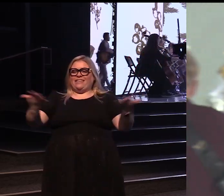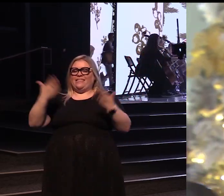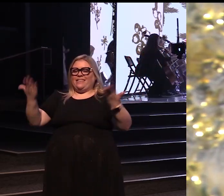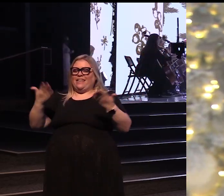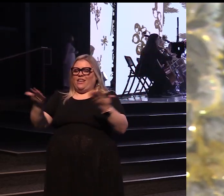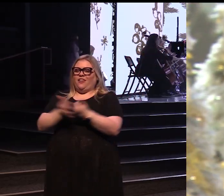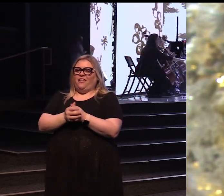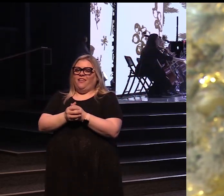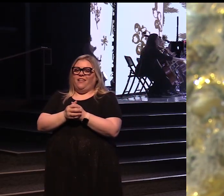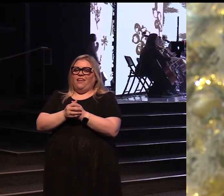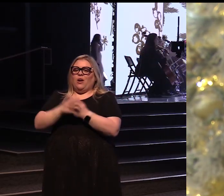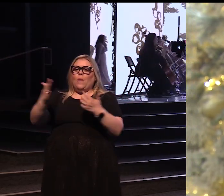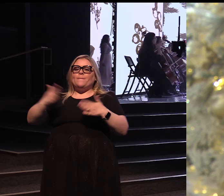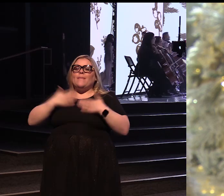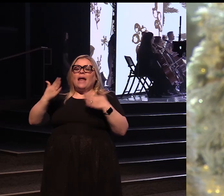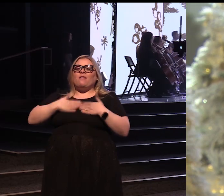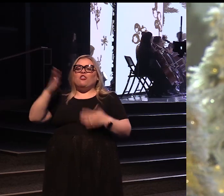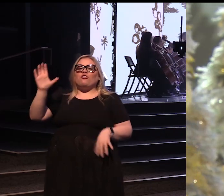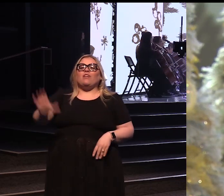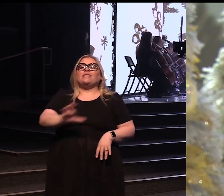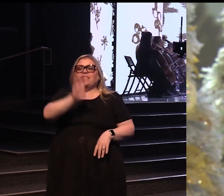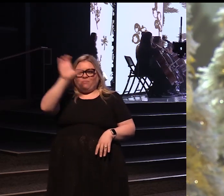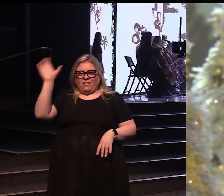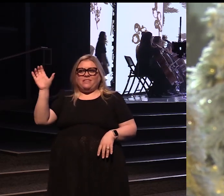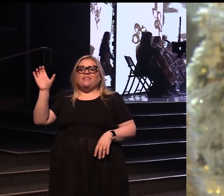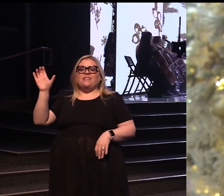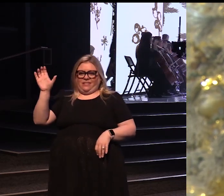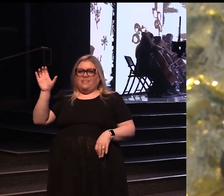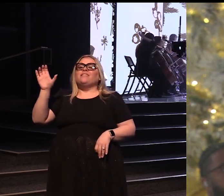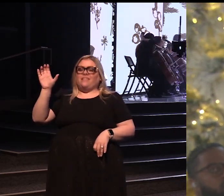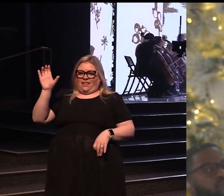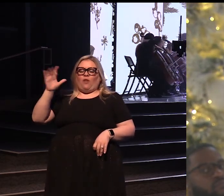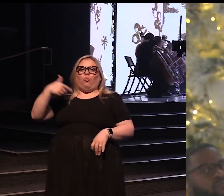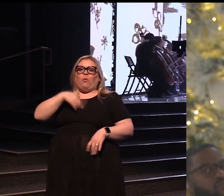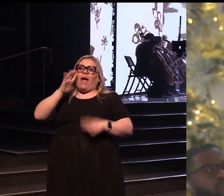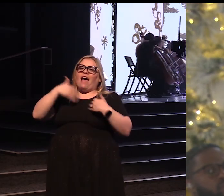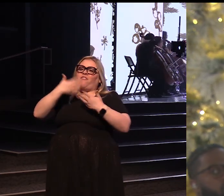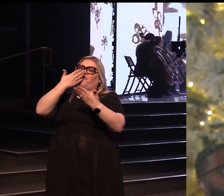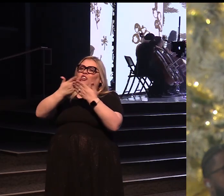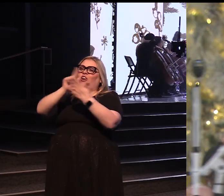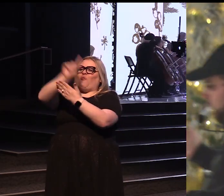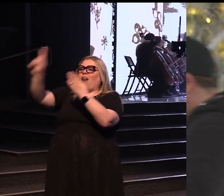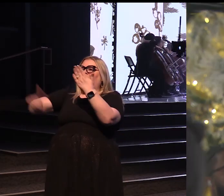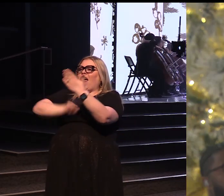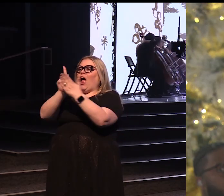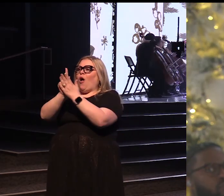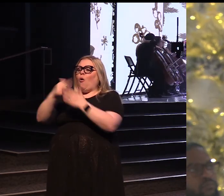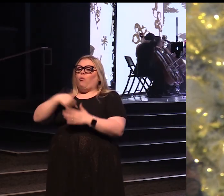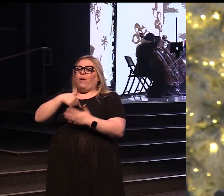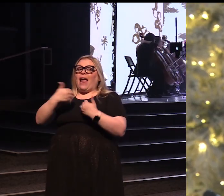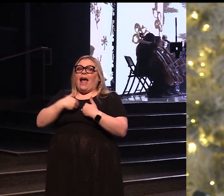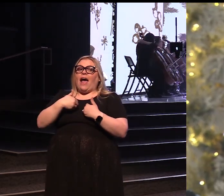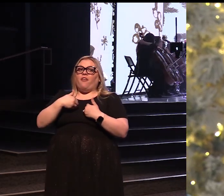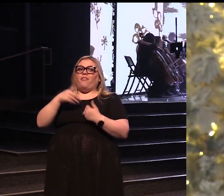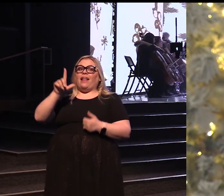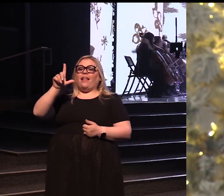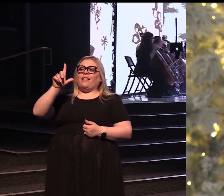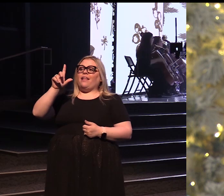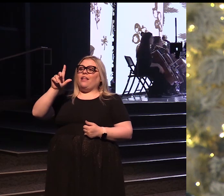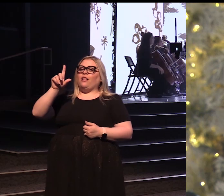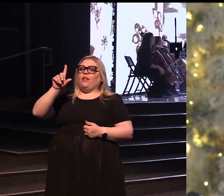Oh, Merry Christmas, everyone. We're going to have a great hour together. We have with us tonight Julissa